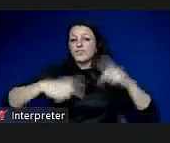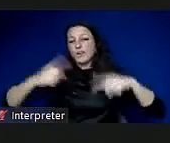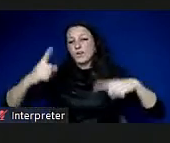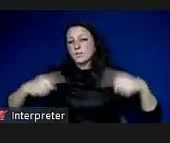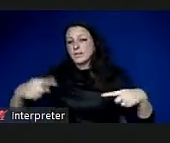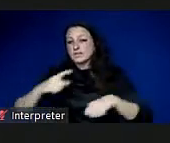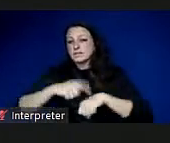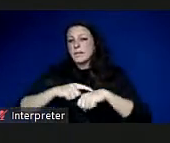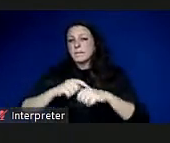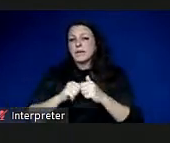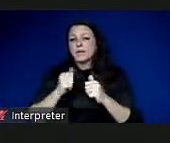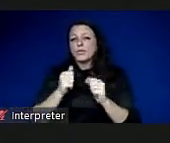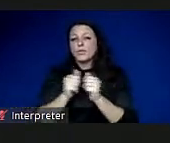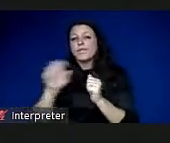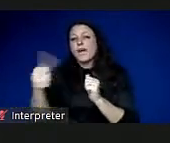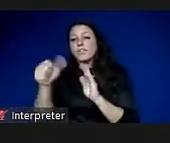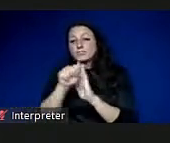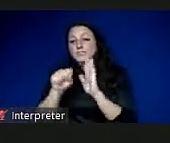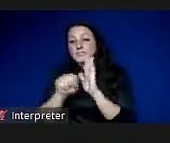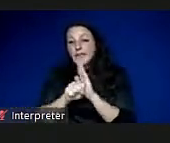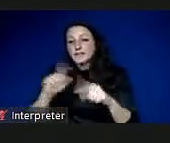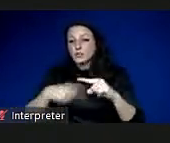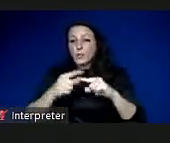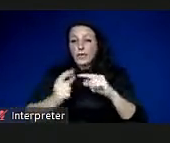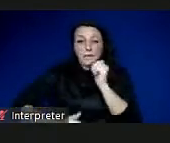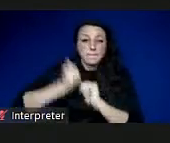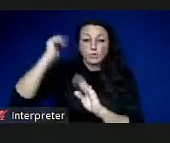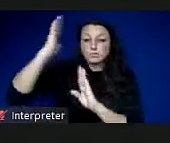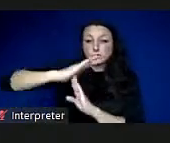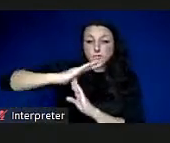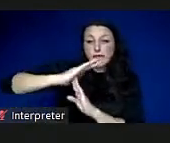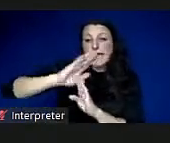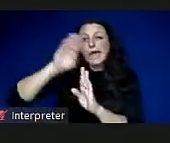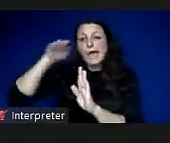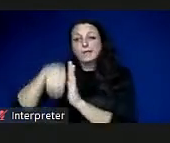states' peaks and valleys, and also the duration